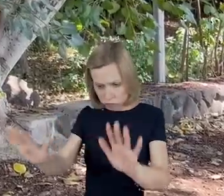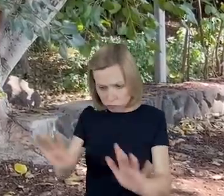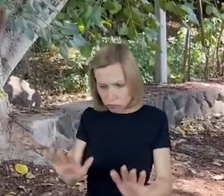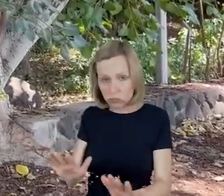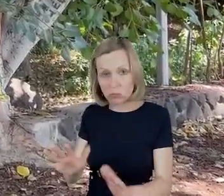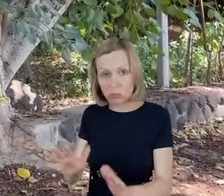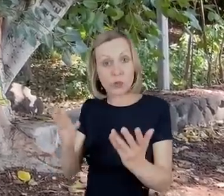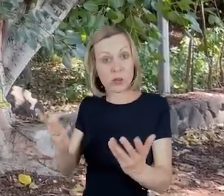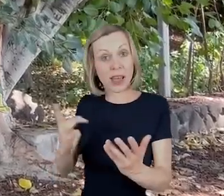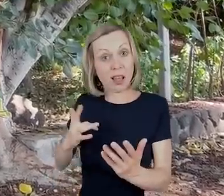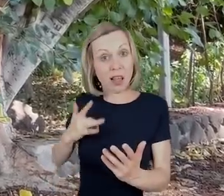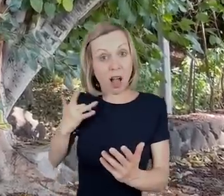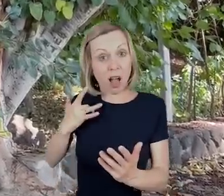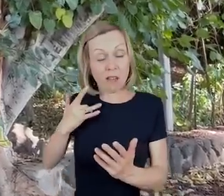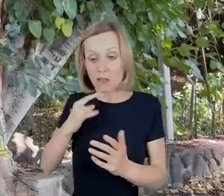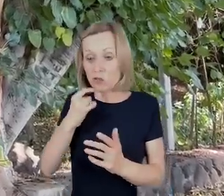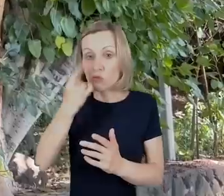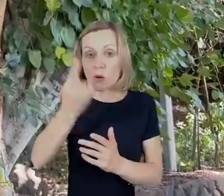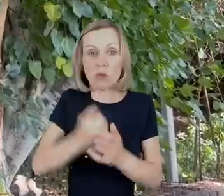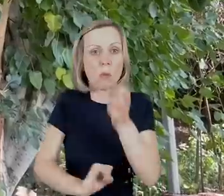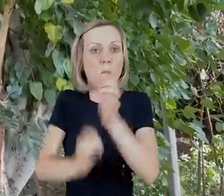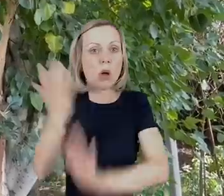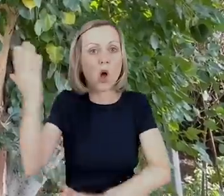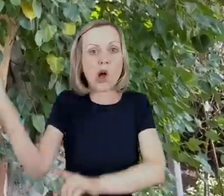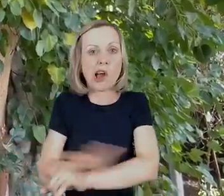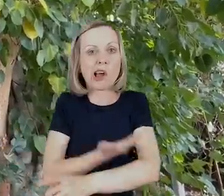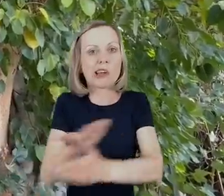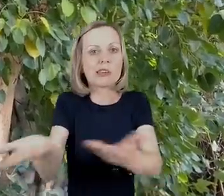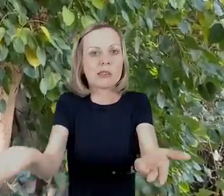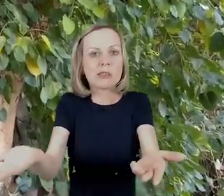is thrown into the oven,